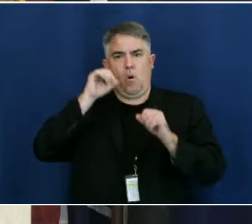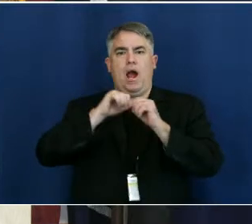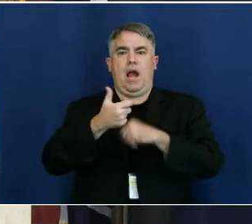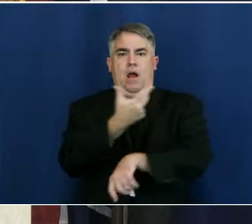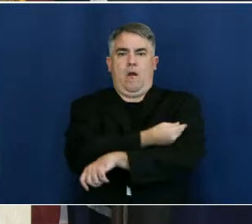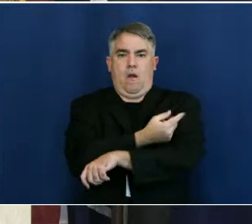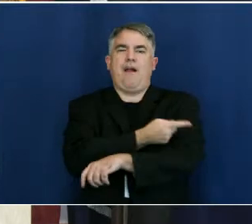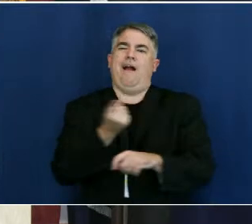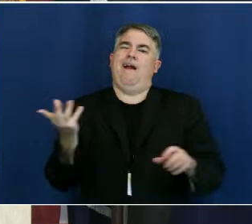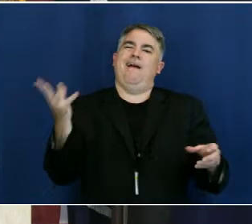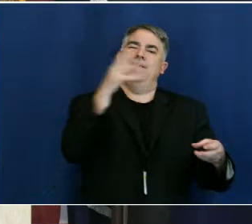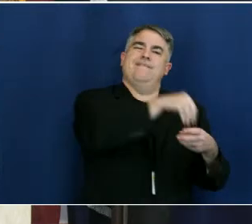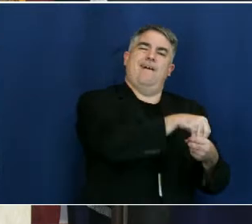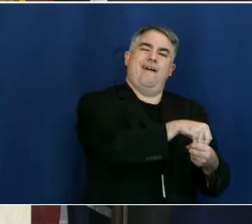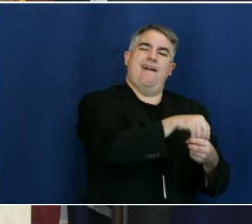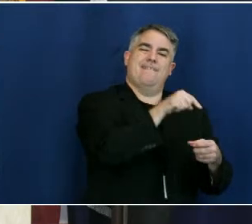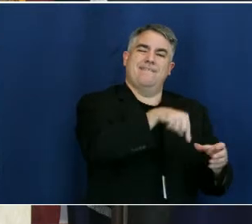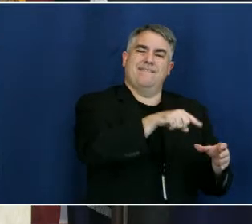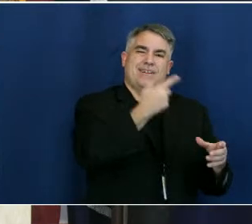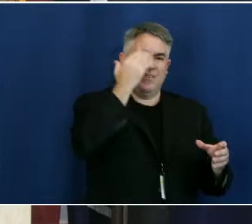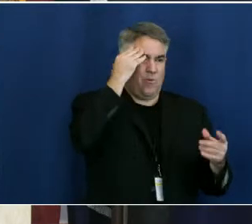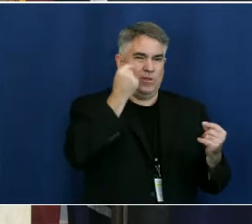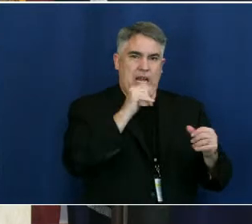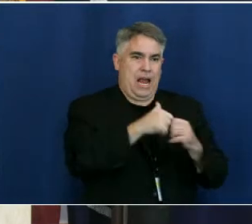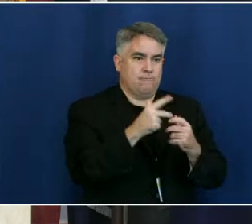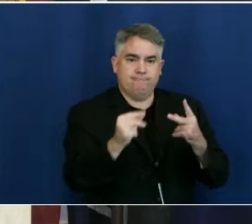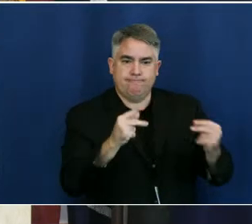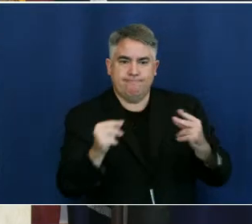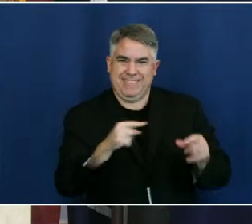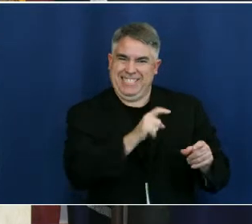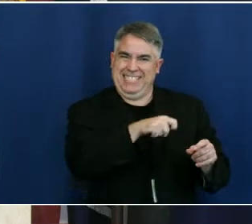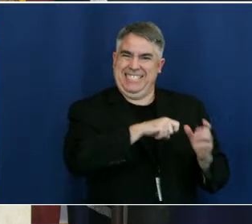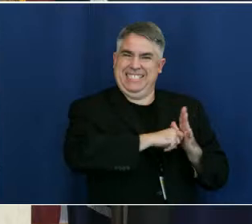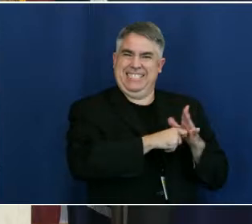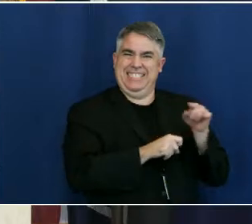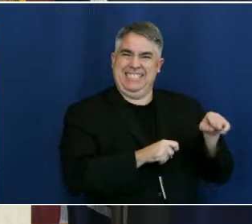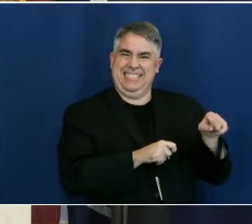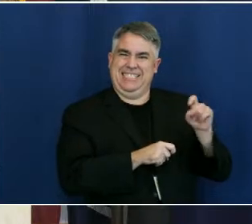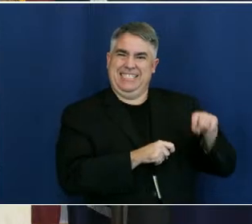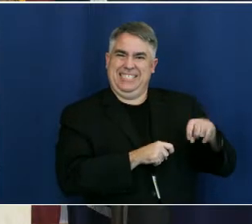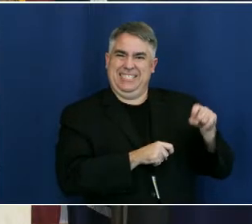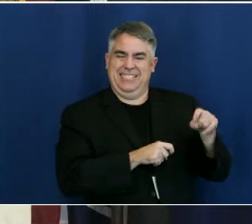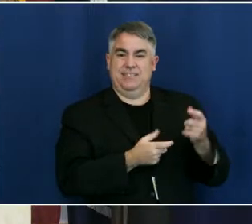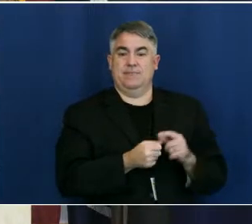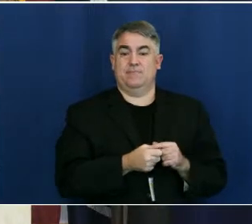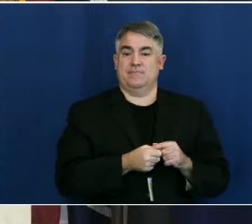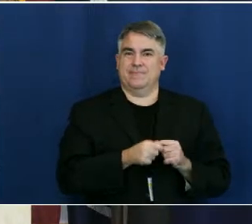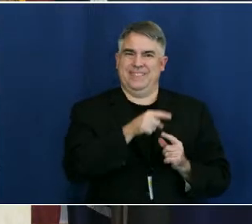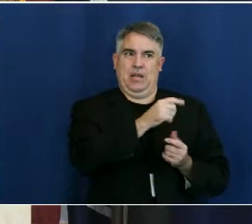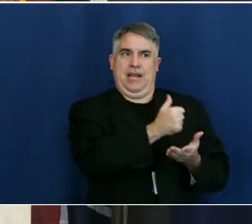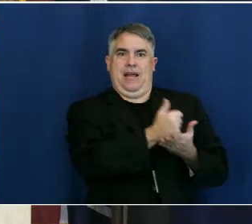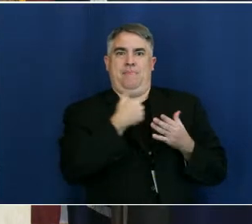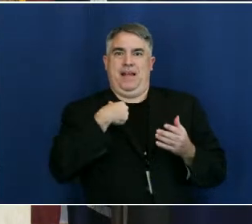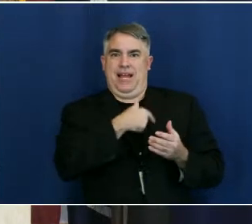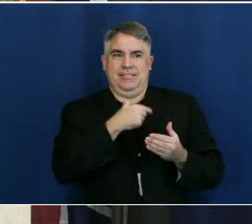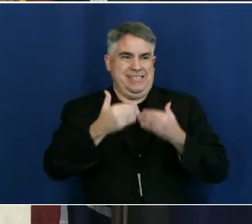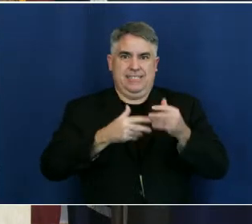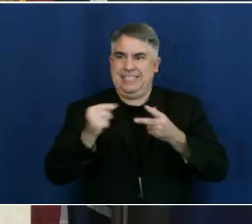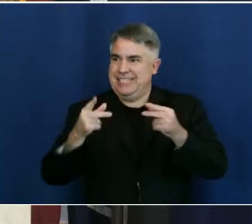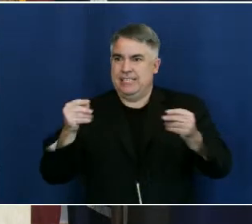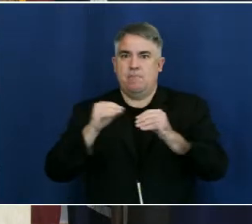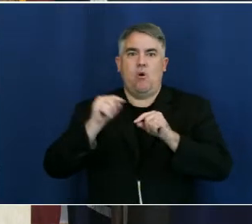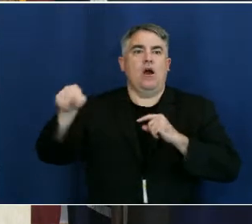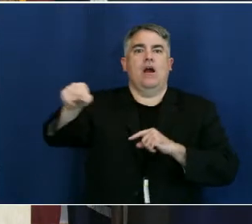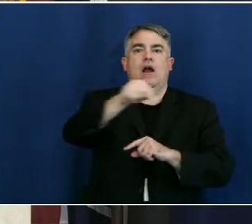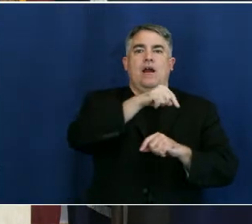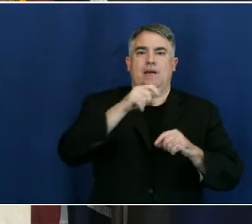could serve as vaccinators. They've increased significantly our workforce to be able to administer vaccines. We would not be able to run